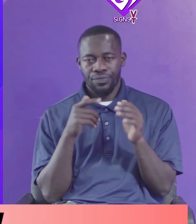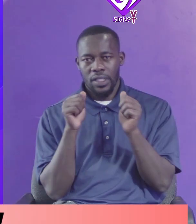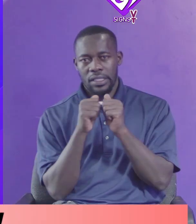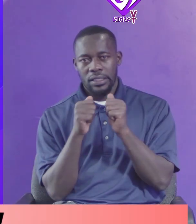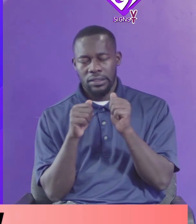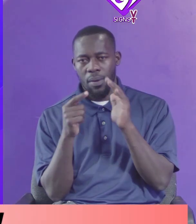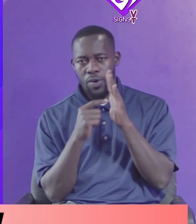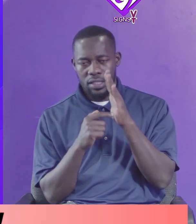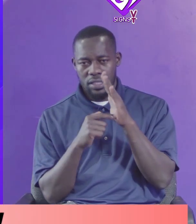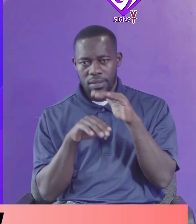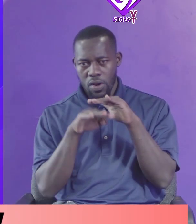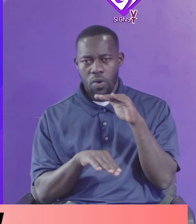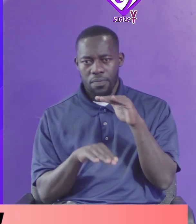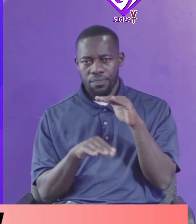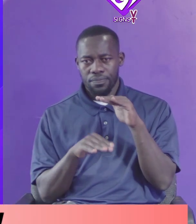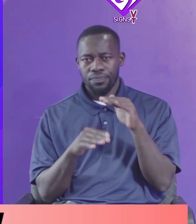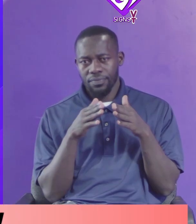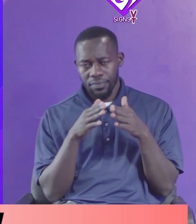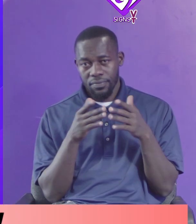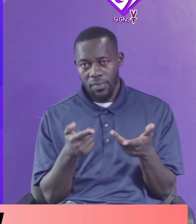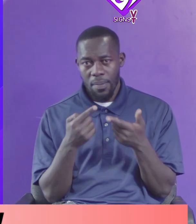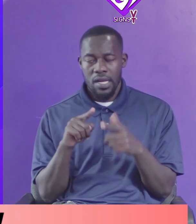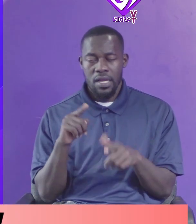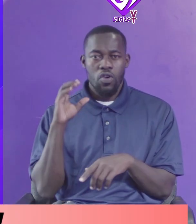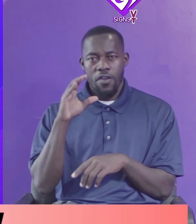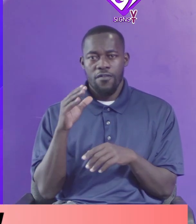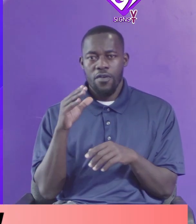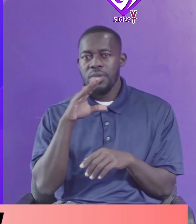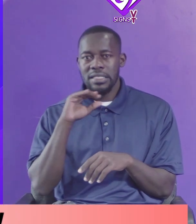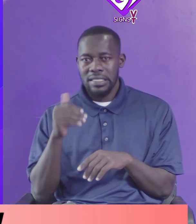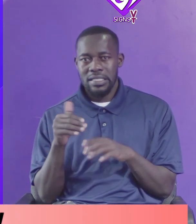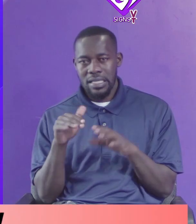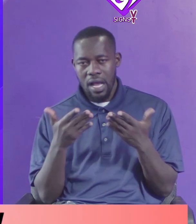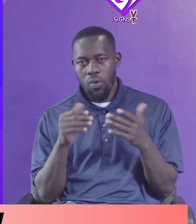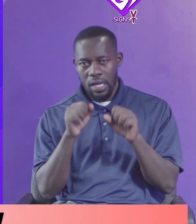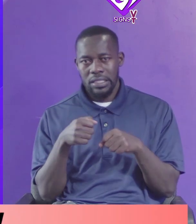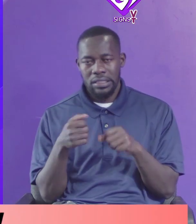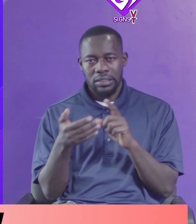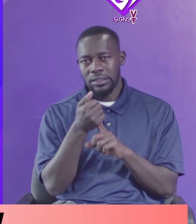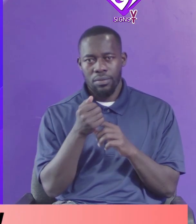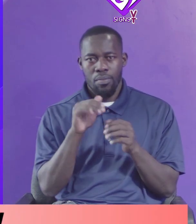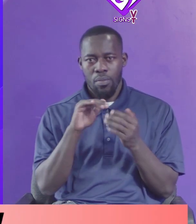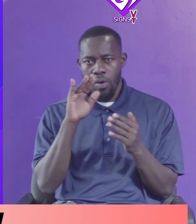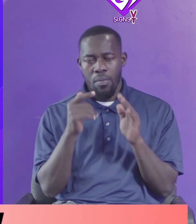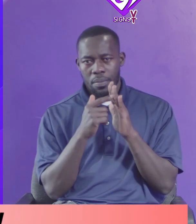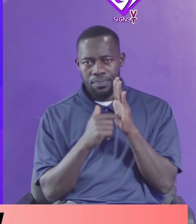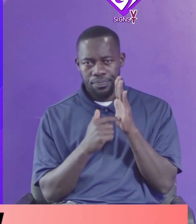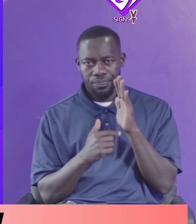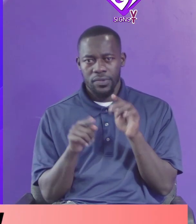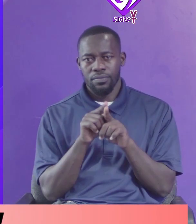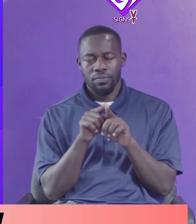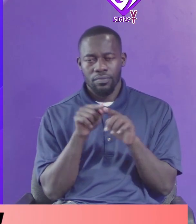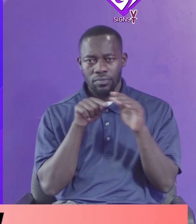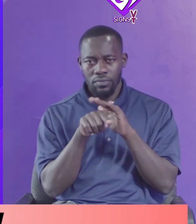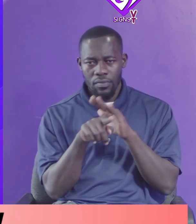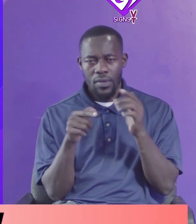7 points behind Arsenal. Yes. Pep Guardiola coming into this game, how can he now secure total points? Of course. Yes. Goal difference, factor in all